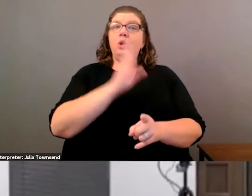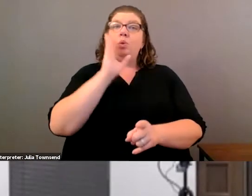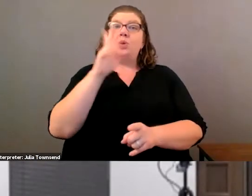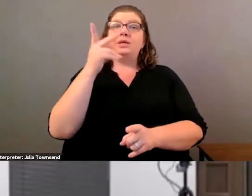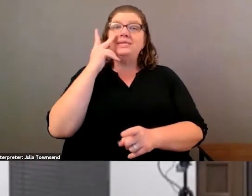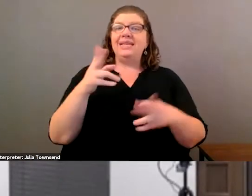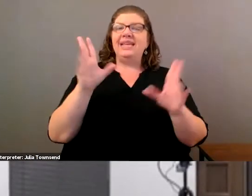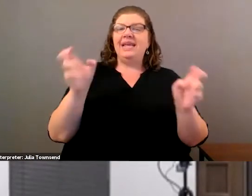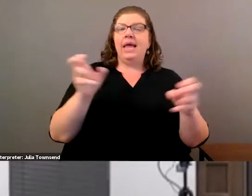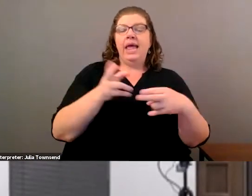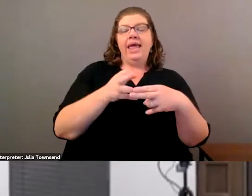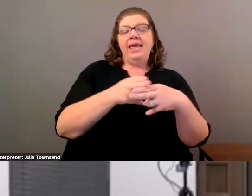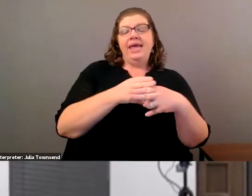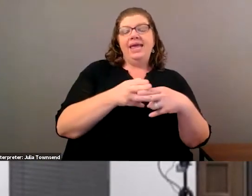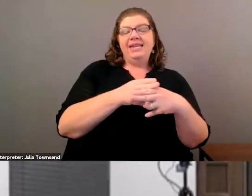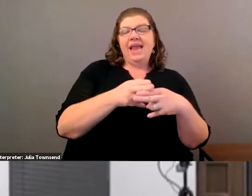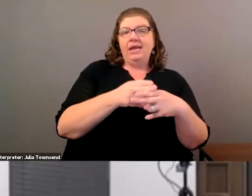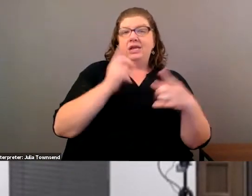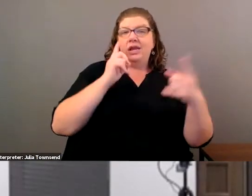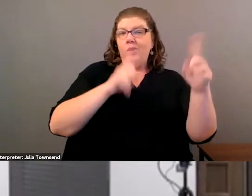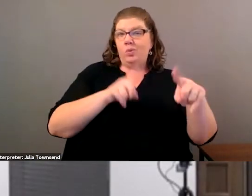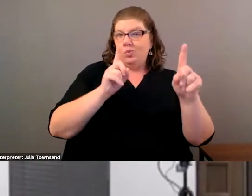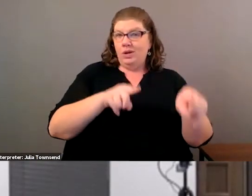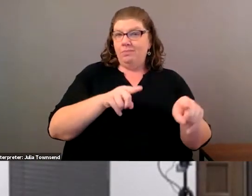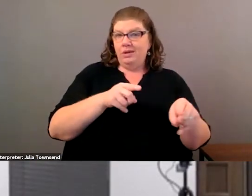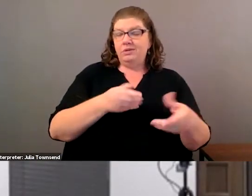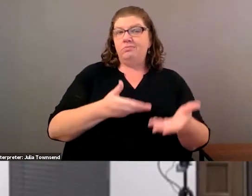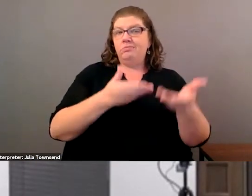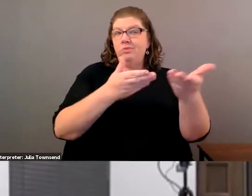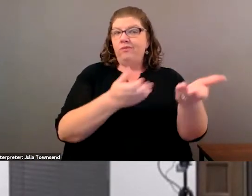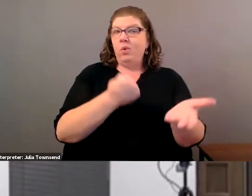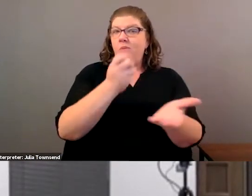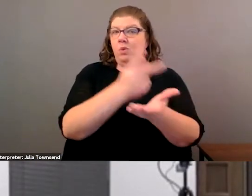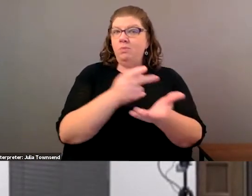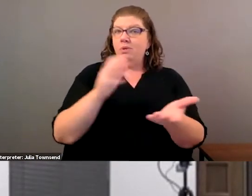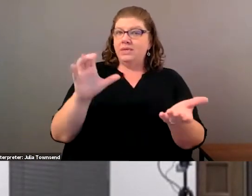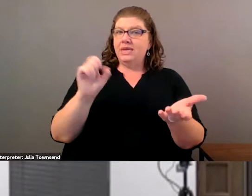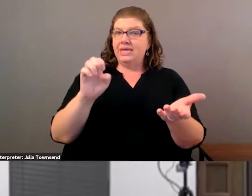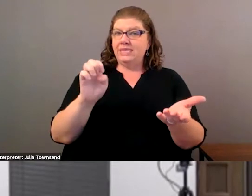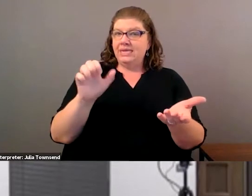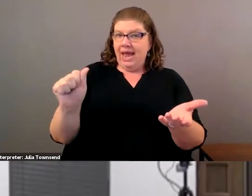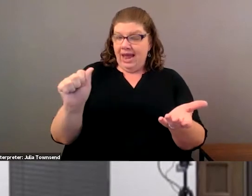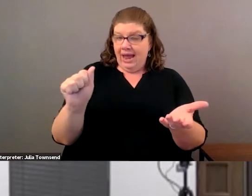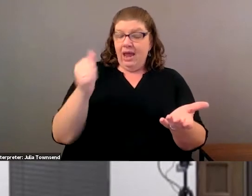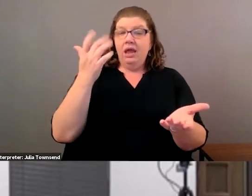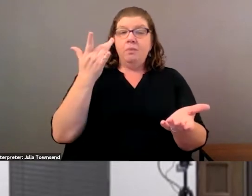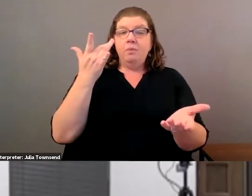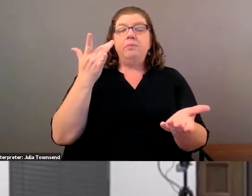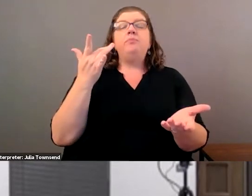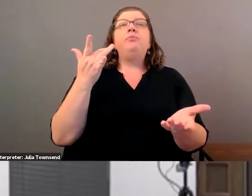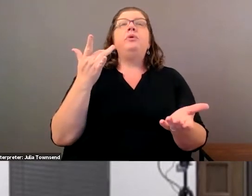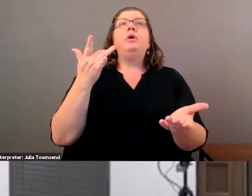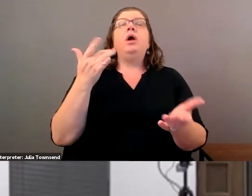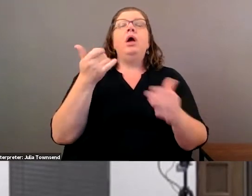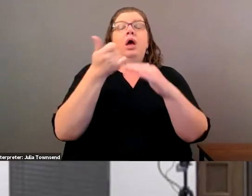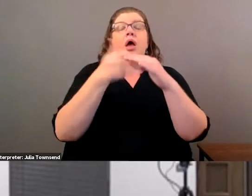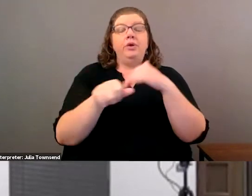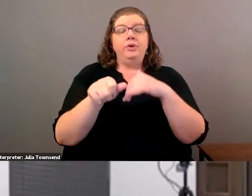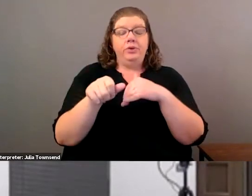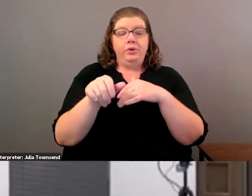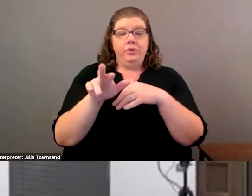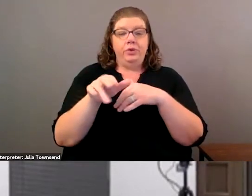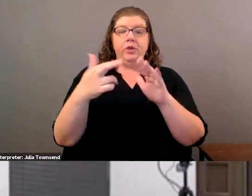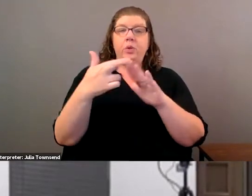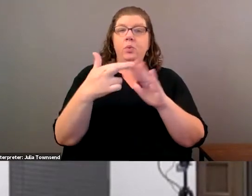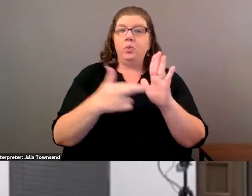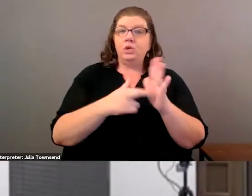tentative agreements come before you for approval with CSEA because under the rules